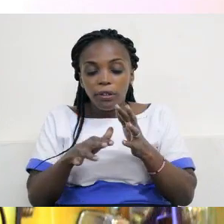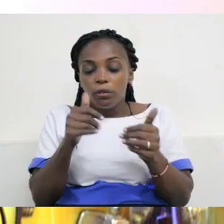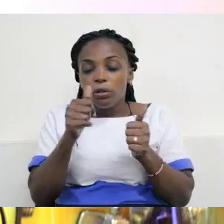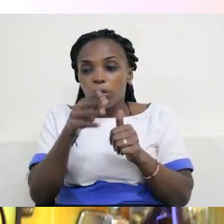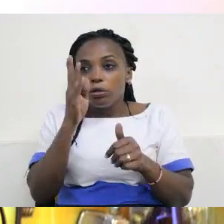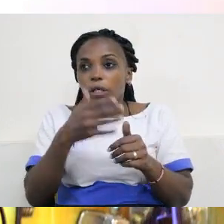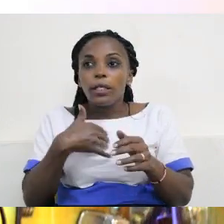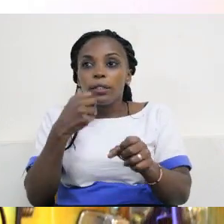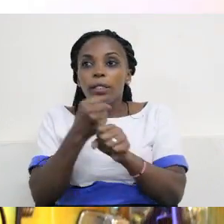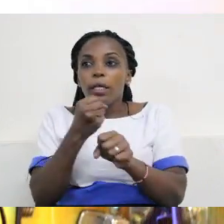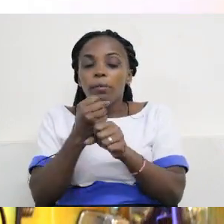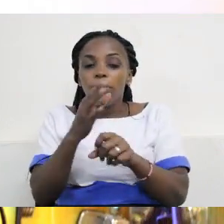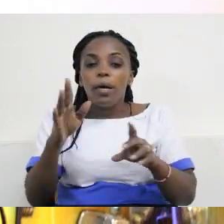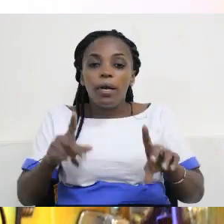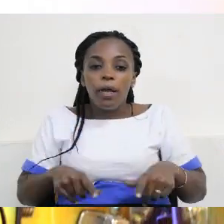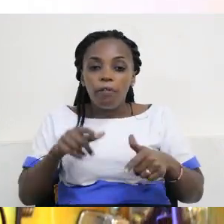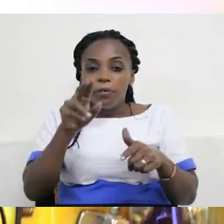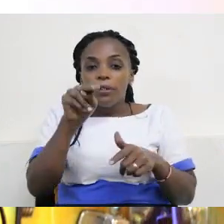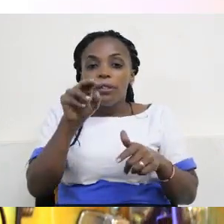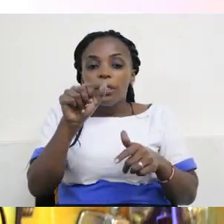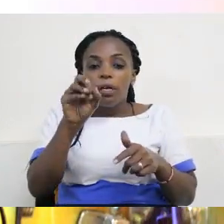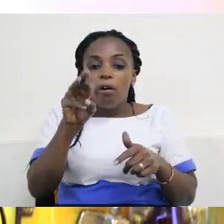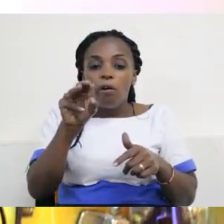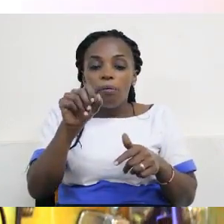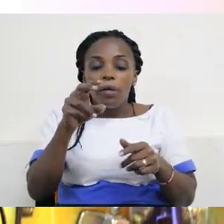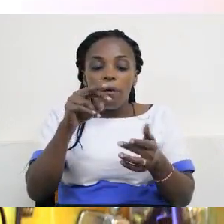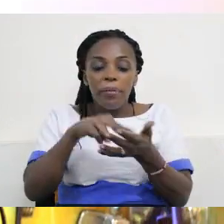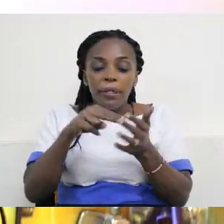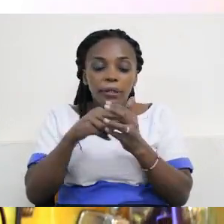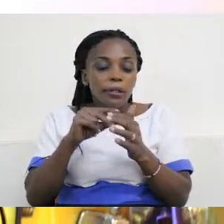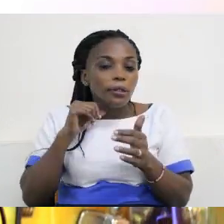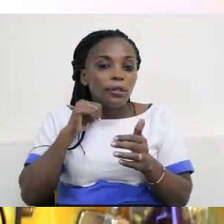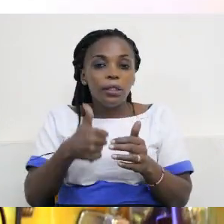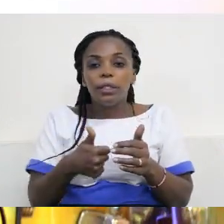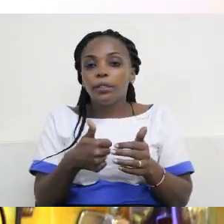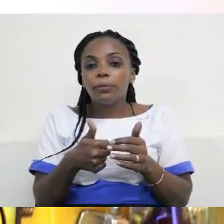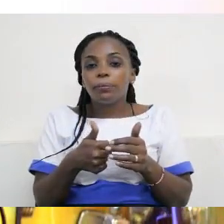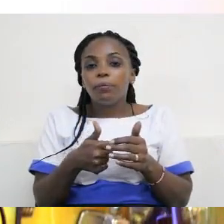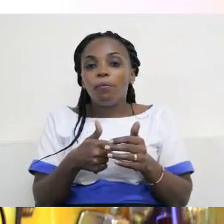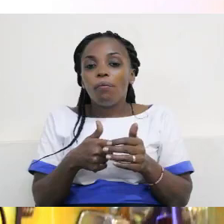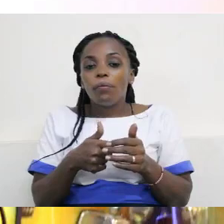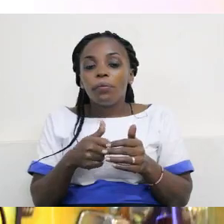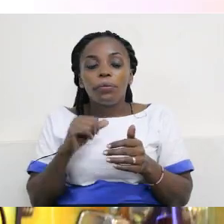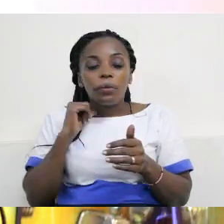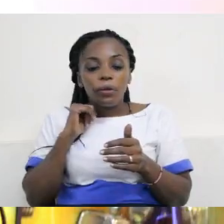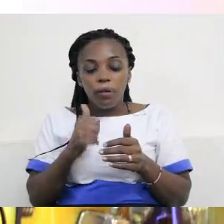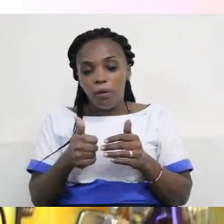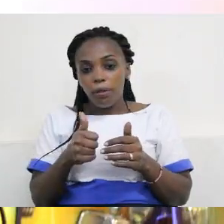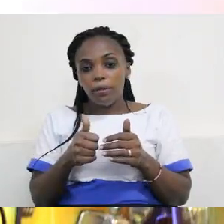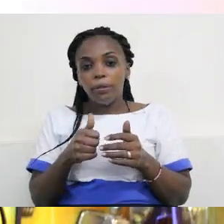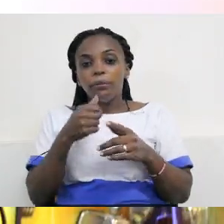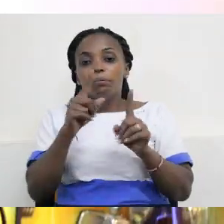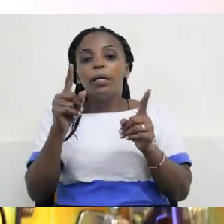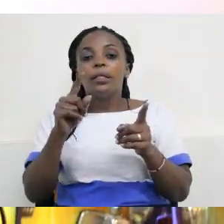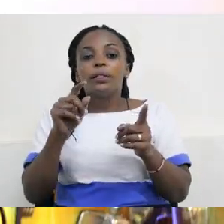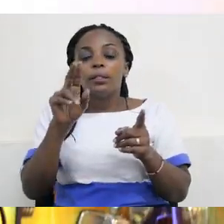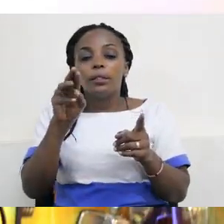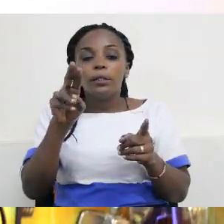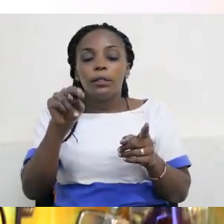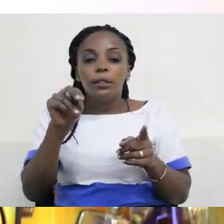life. The name Naomi means pleasant or one that is pleasing. But